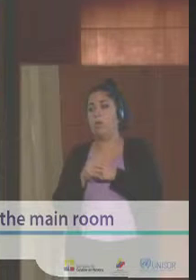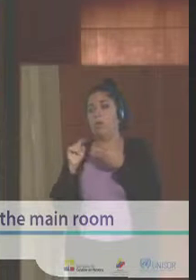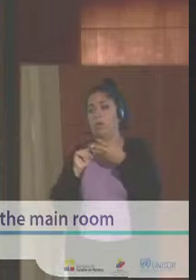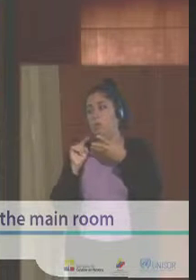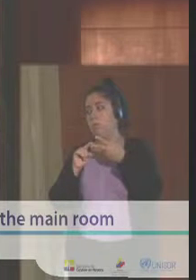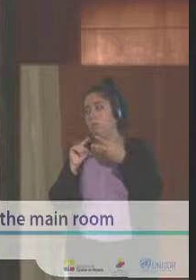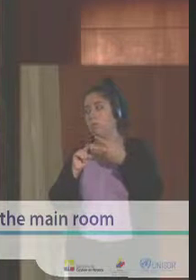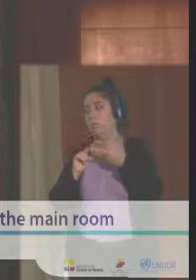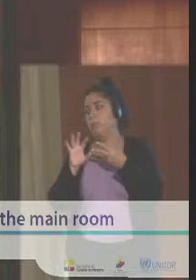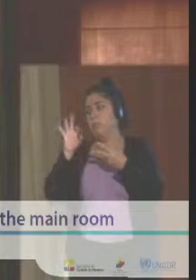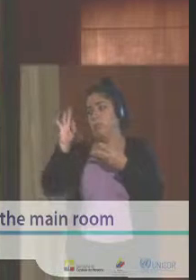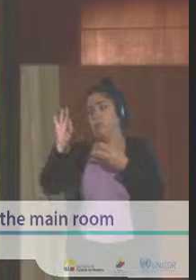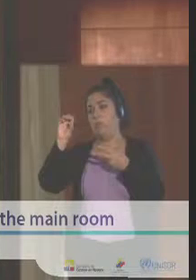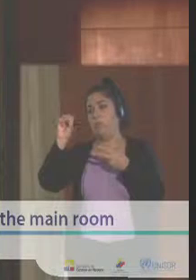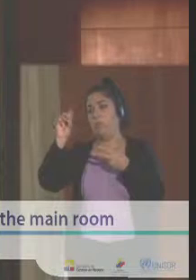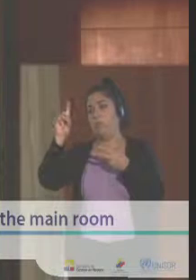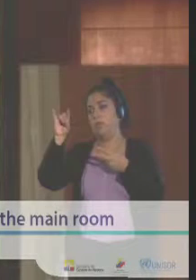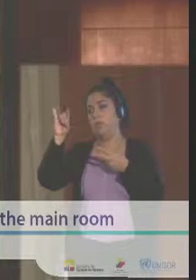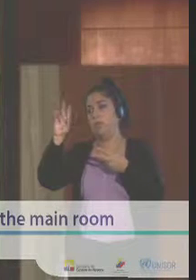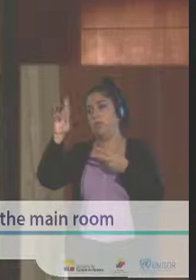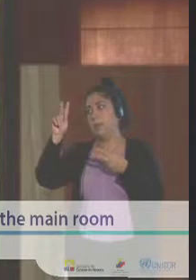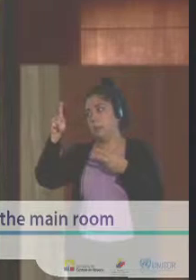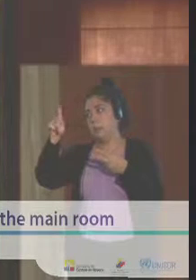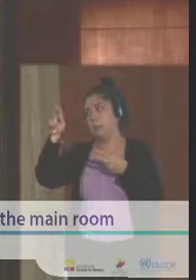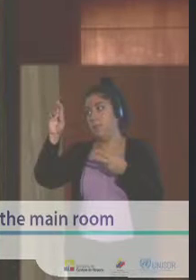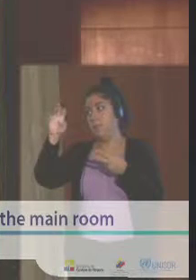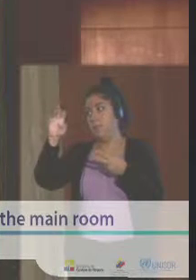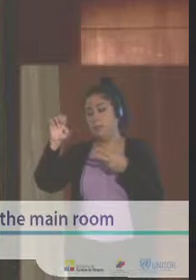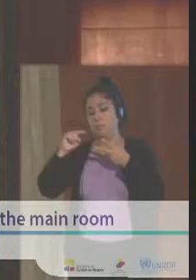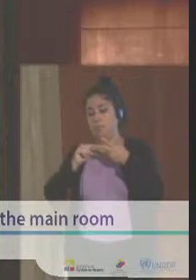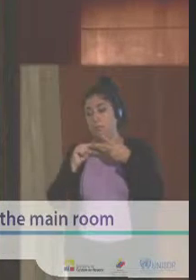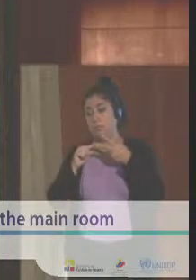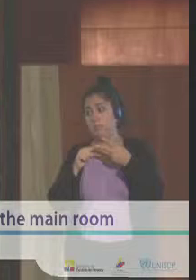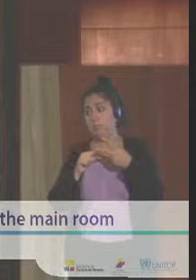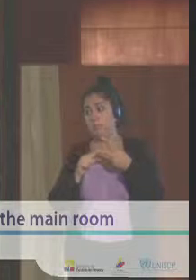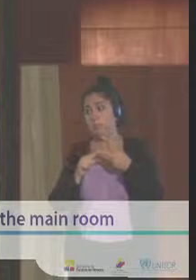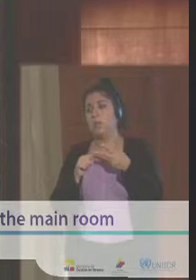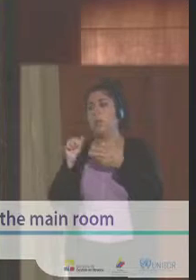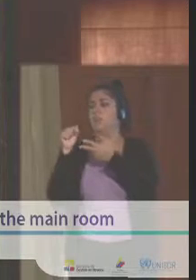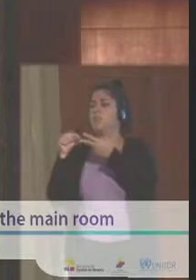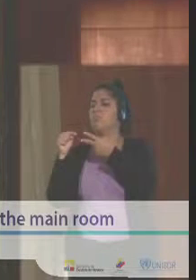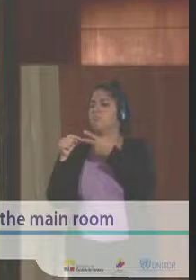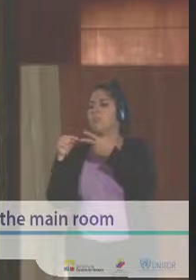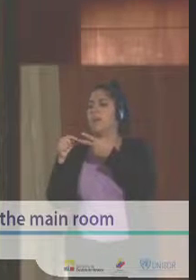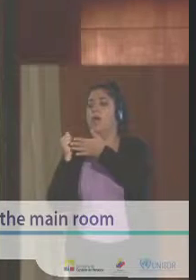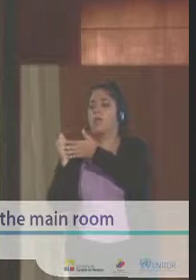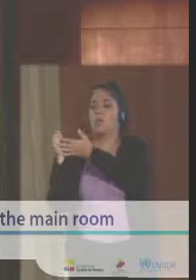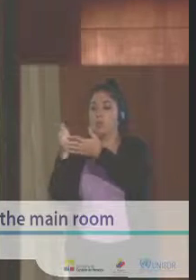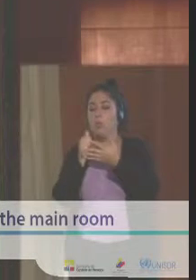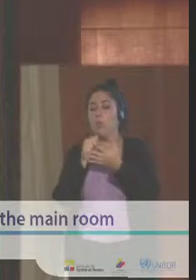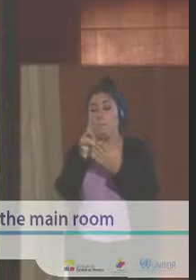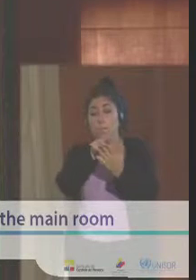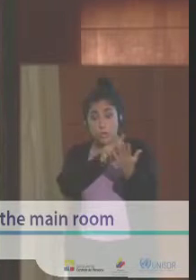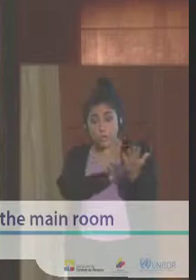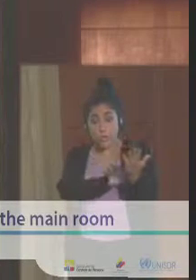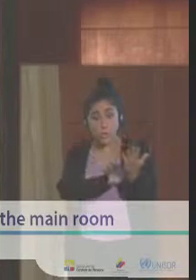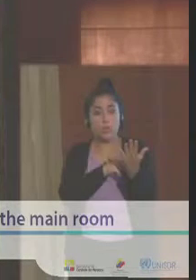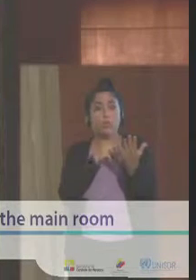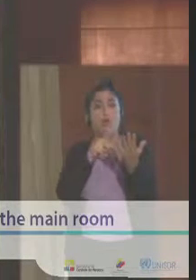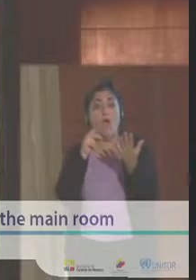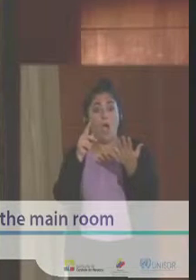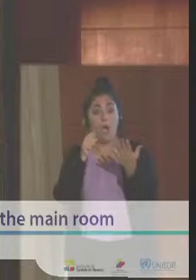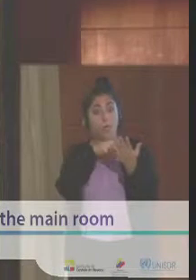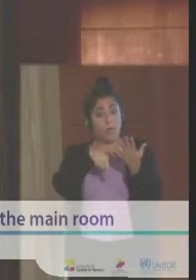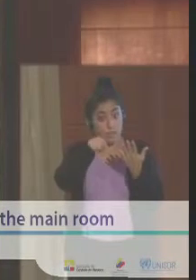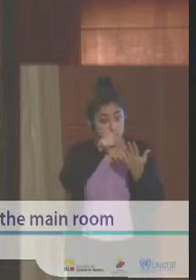We have FONIPREL, which is a fund where one bids to obtain